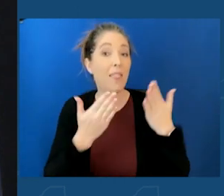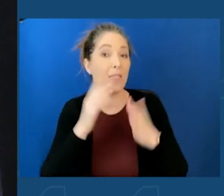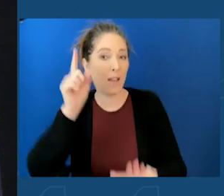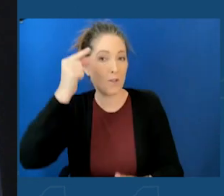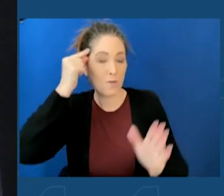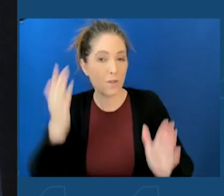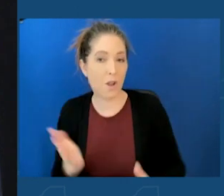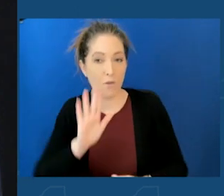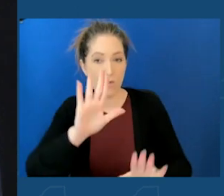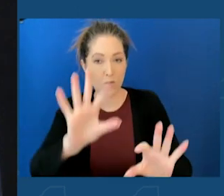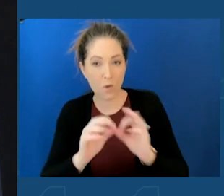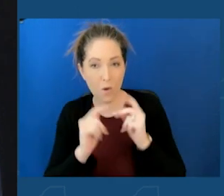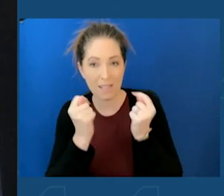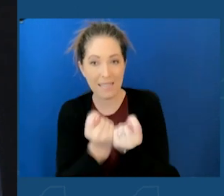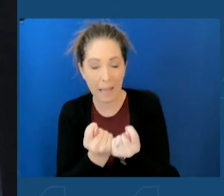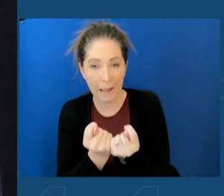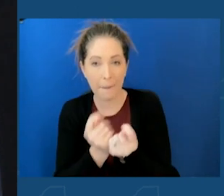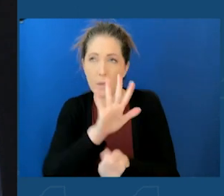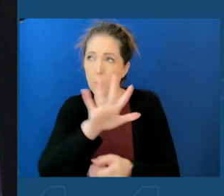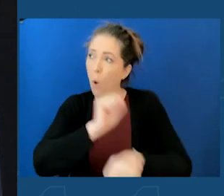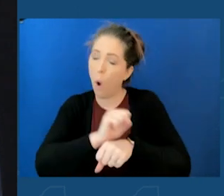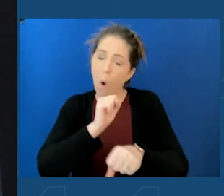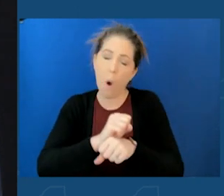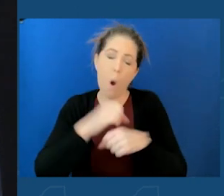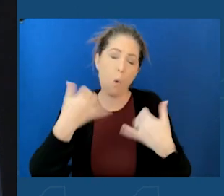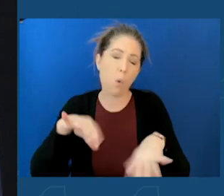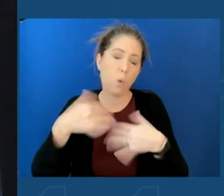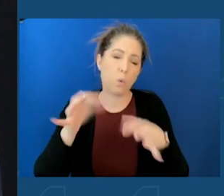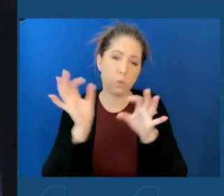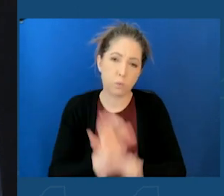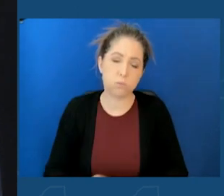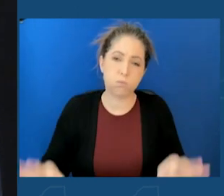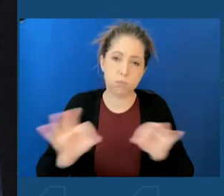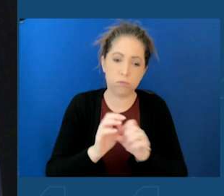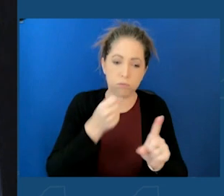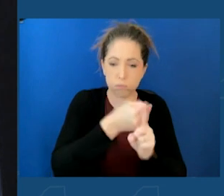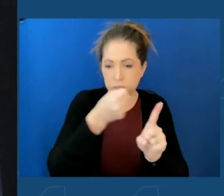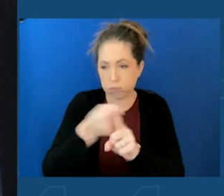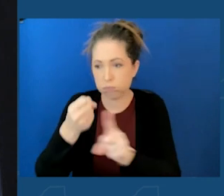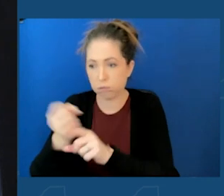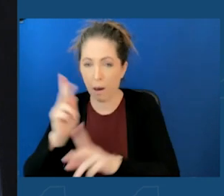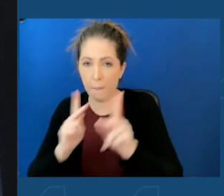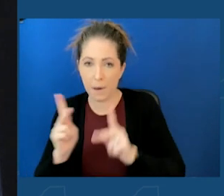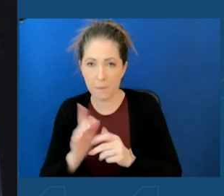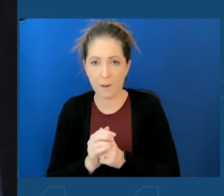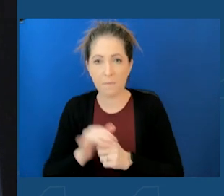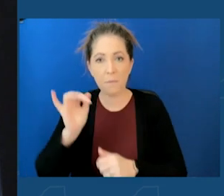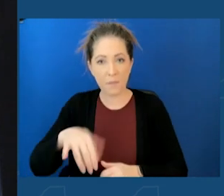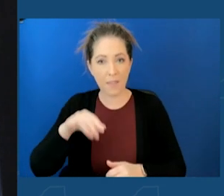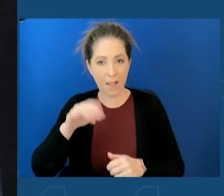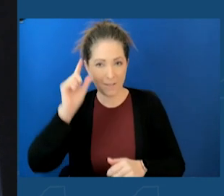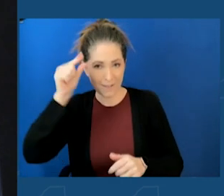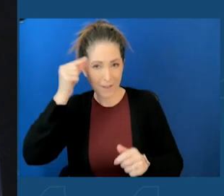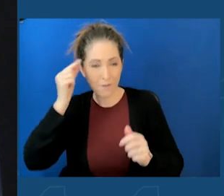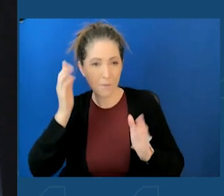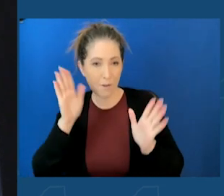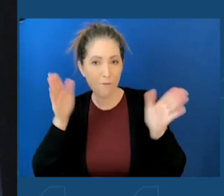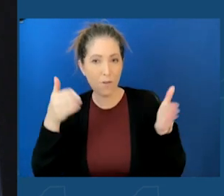your work is really meaningful to each person as an individual, and that's what government should be about. Thank you.